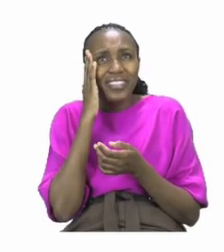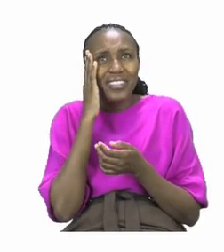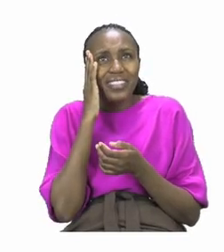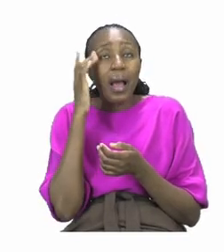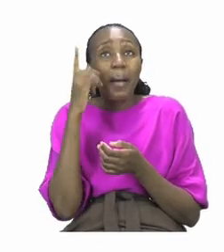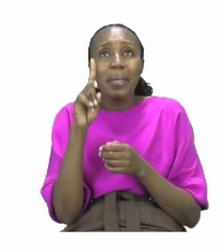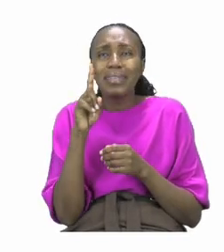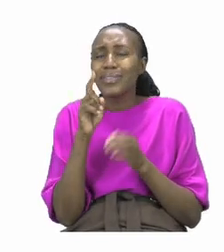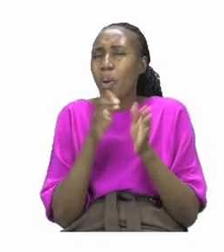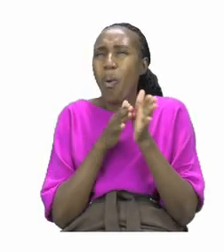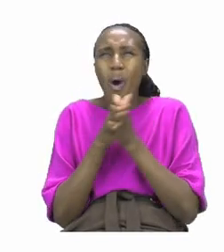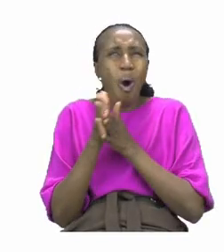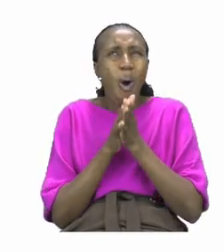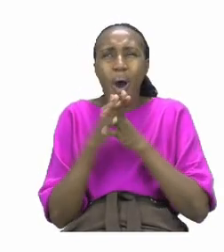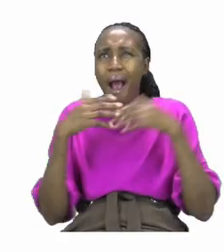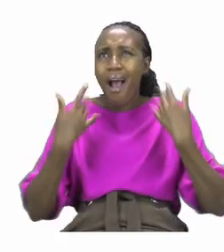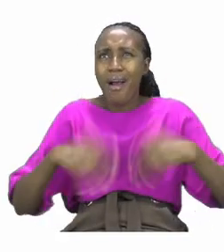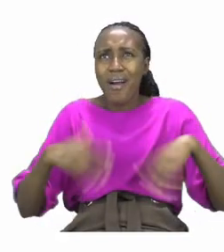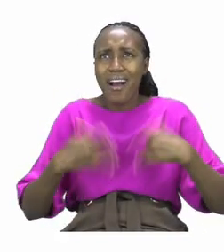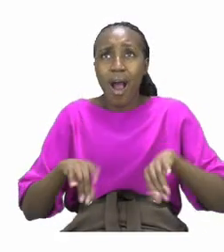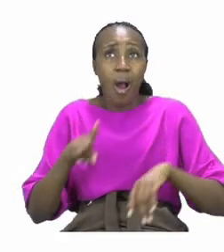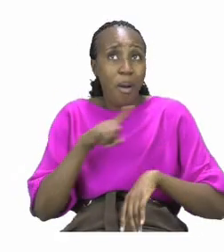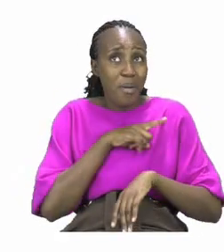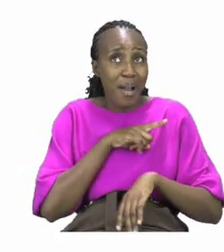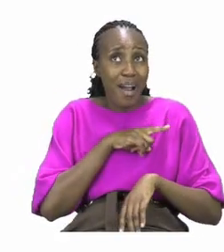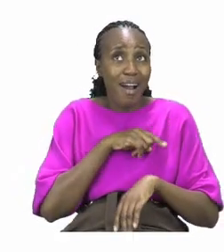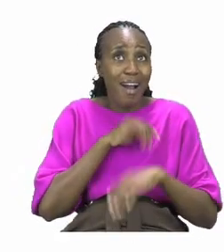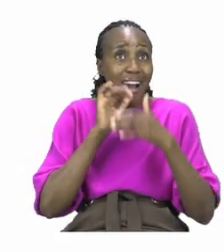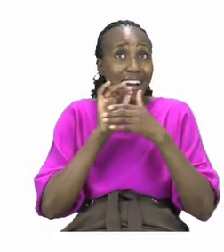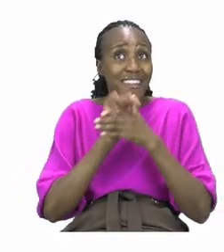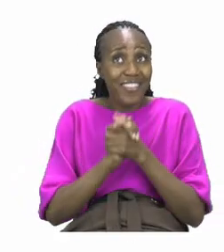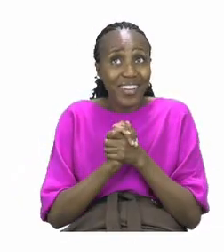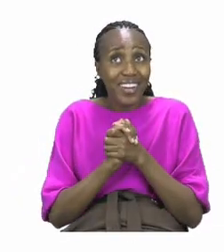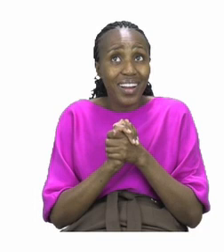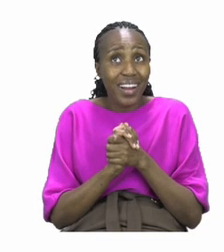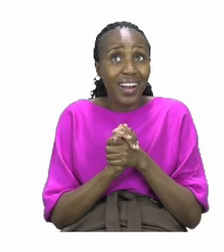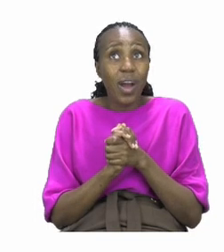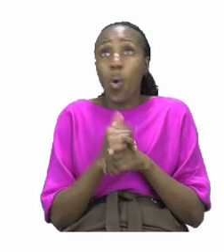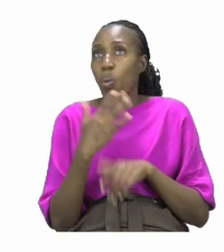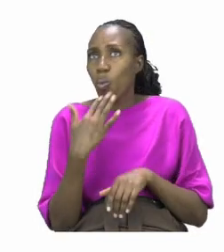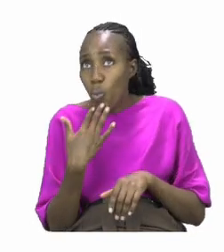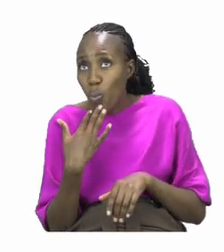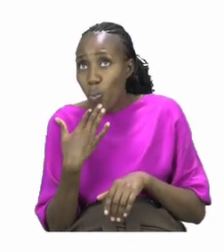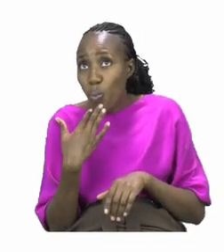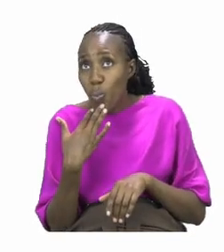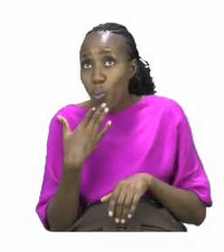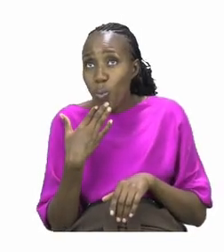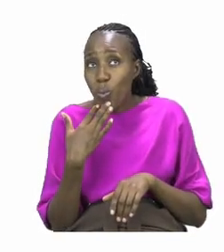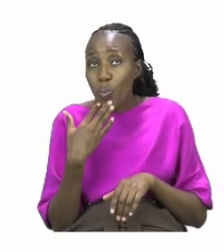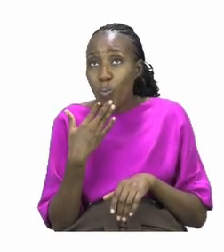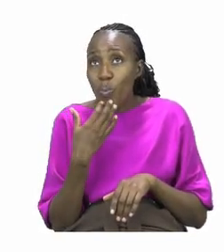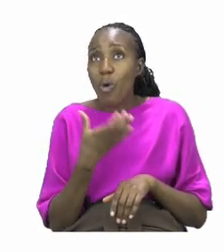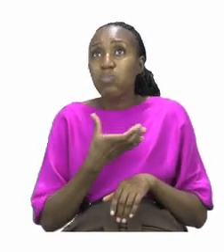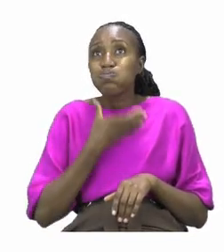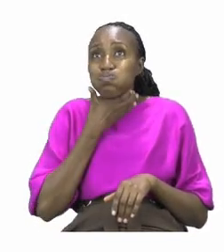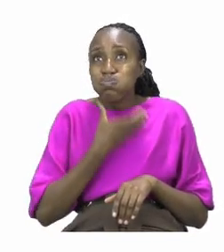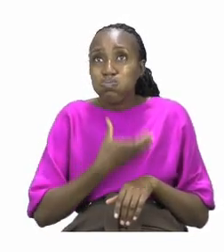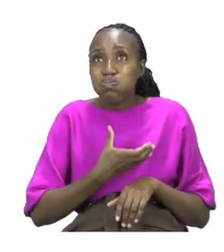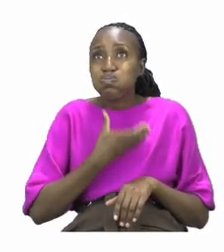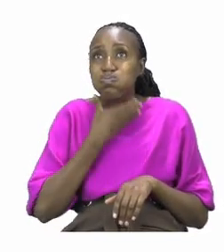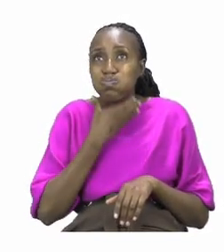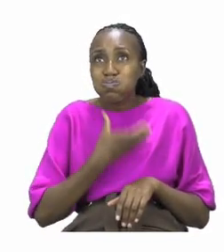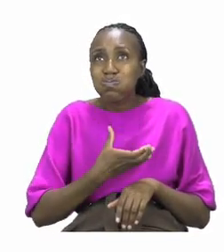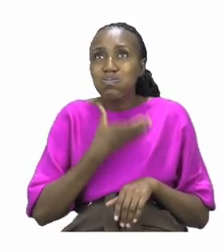fun today is that there's a friend that needs our help. He is going to go